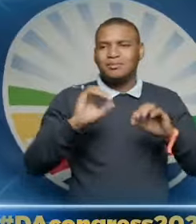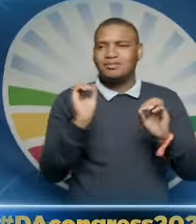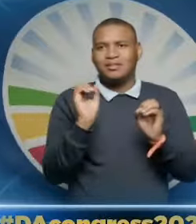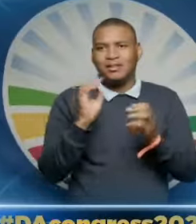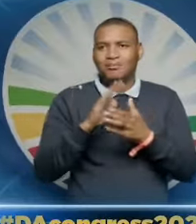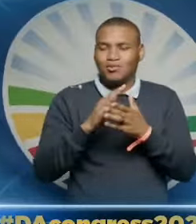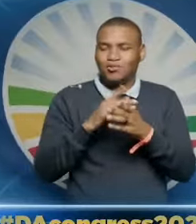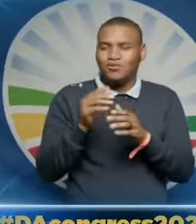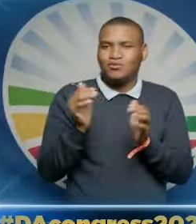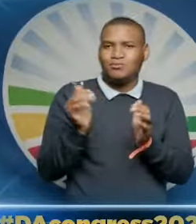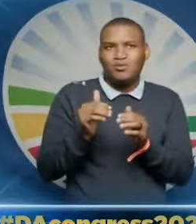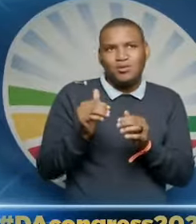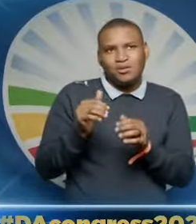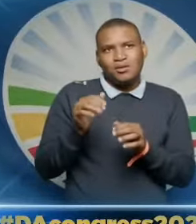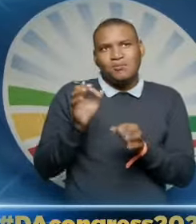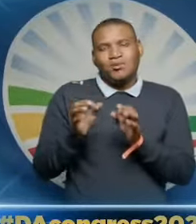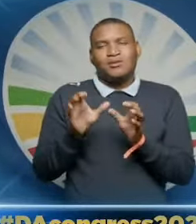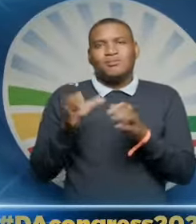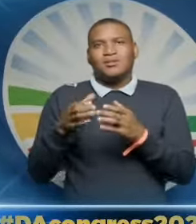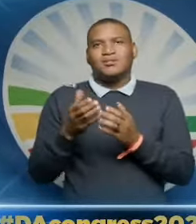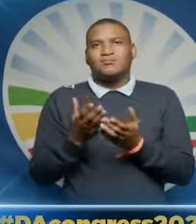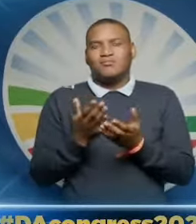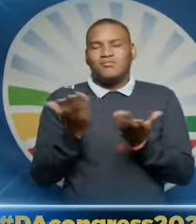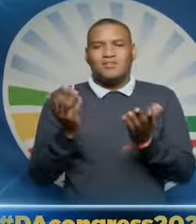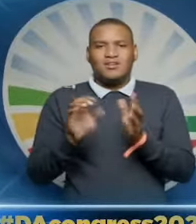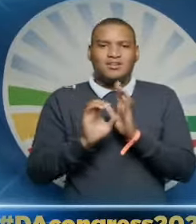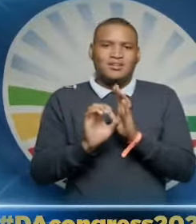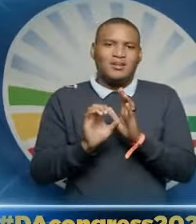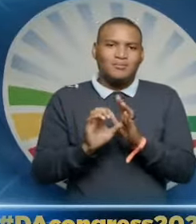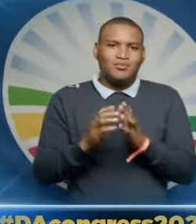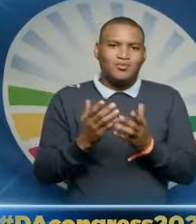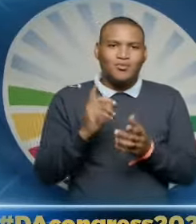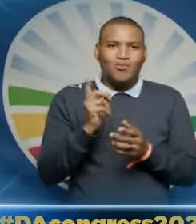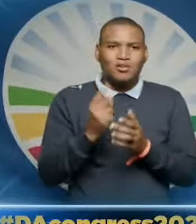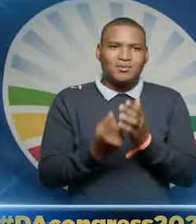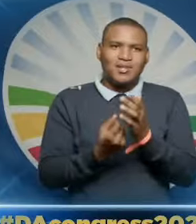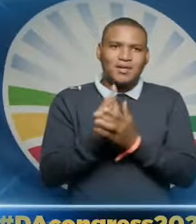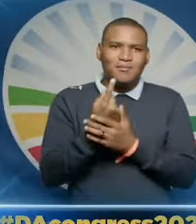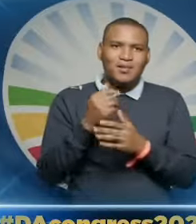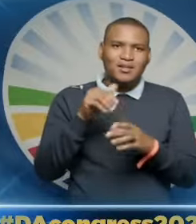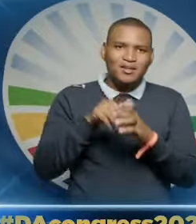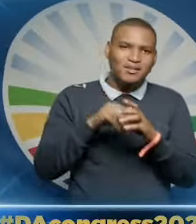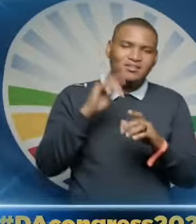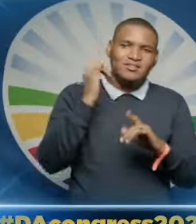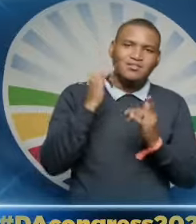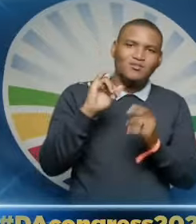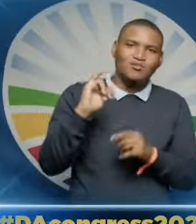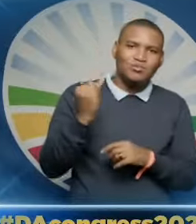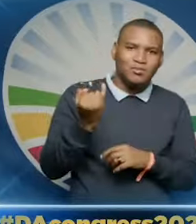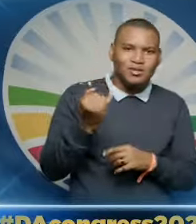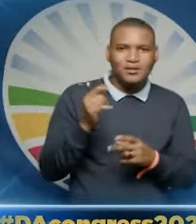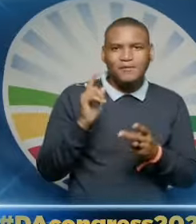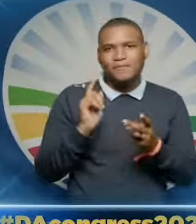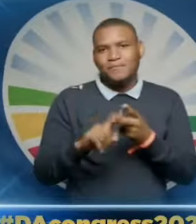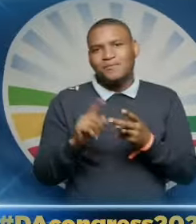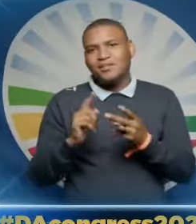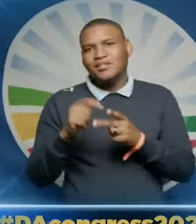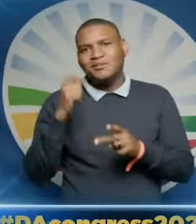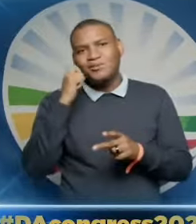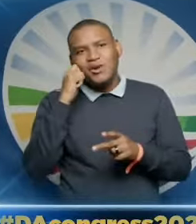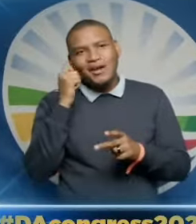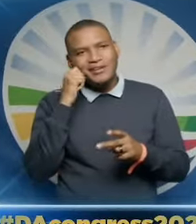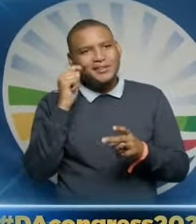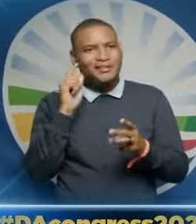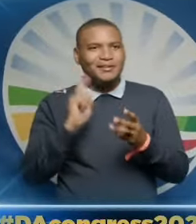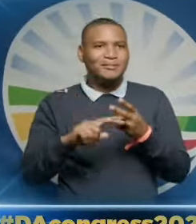municipalities across the country. A very obvious example of this is what has been happening in the city of Joburg, what has been happening in Tshwane,